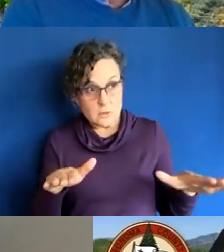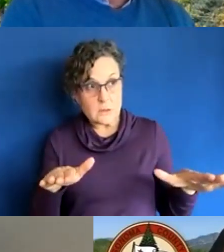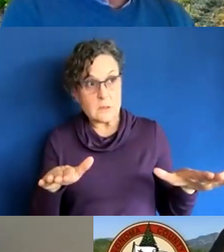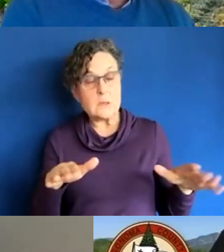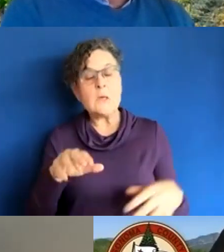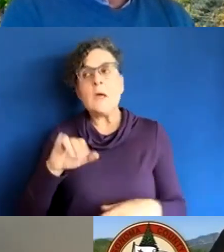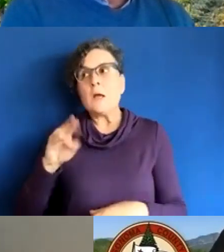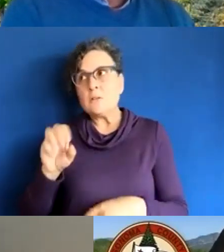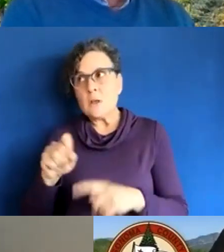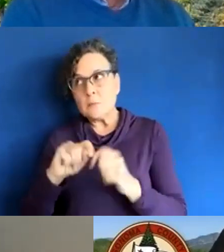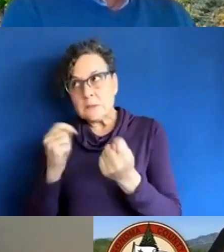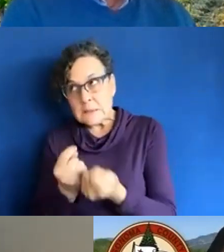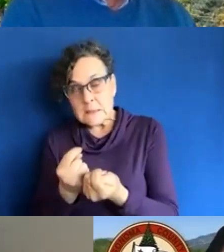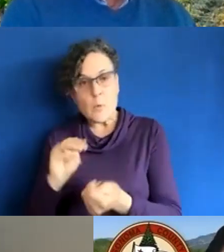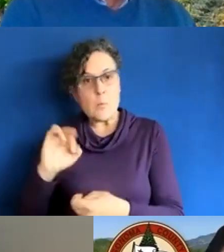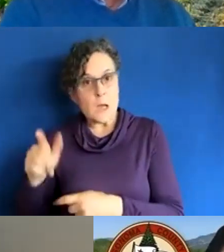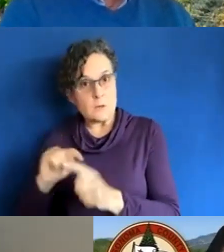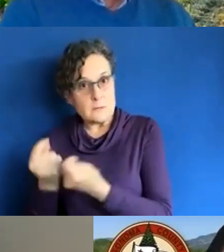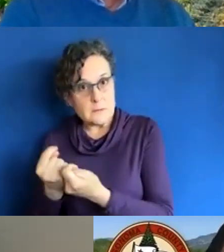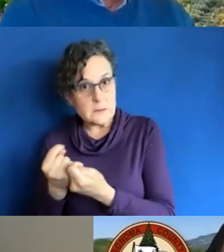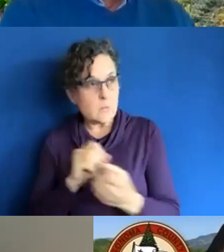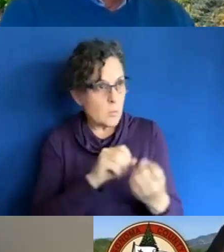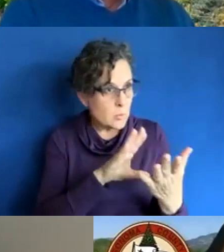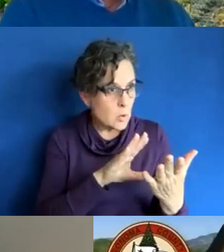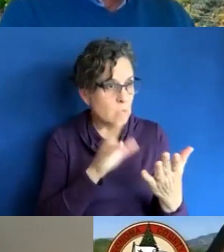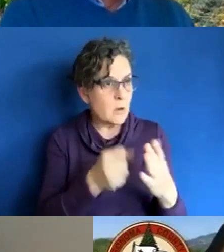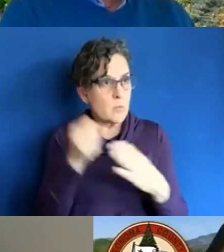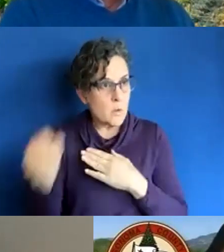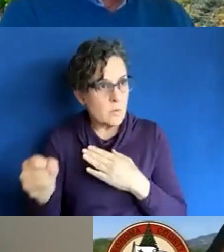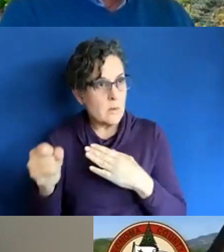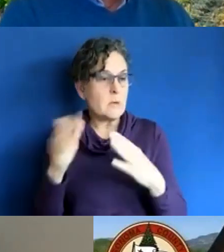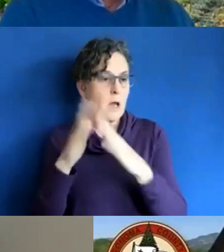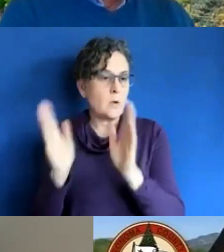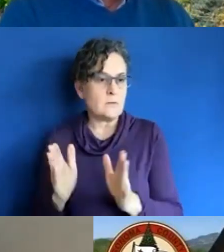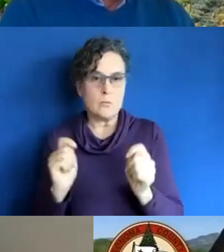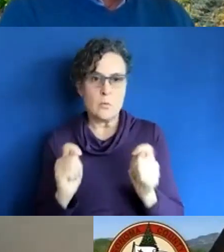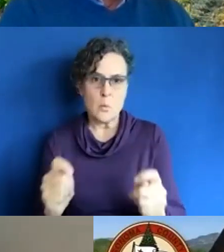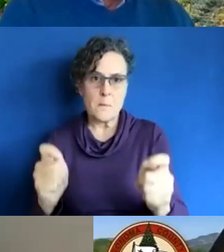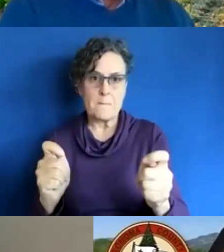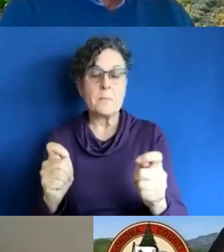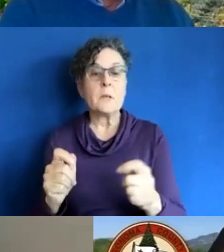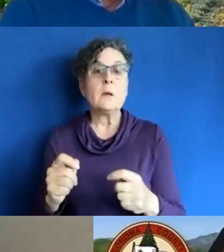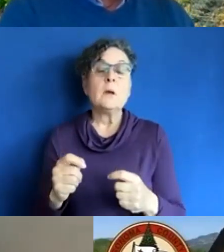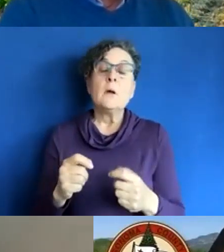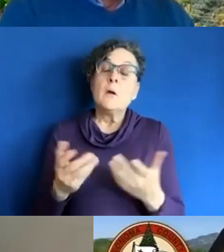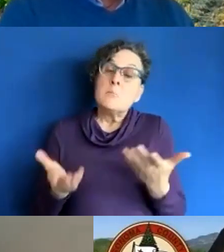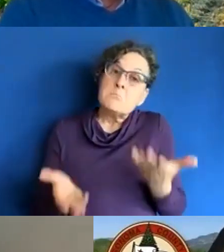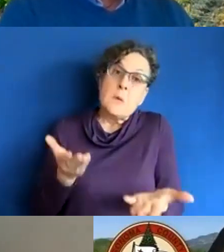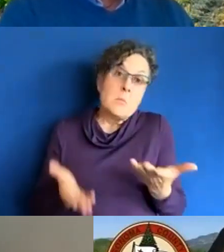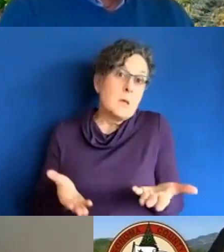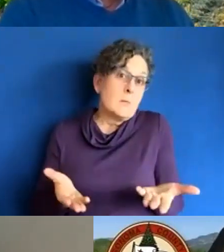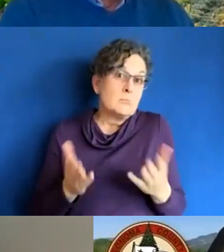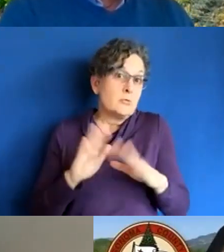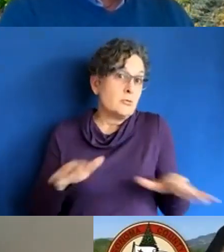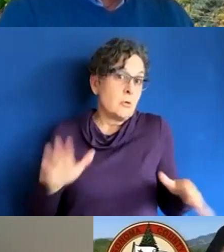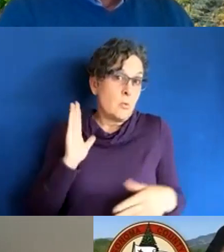are able to put those folks into housing fairly quickly. That doesn't mean that a young person couldn't visit a relative, because